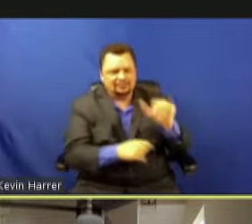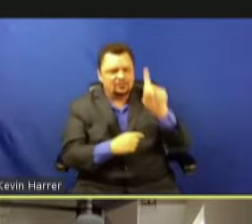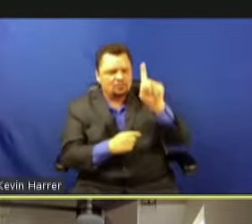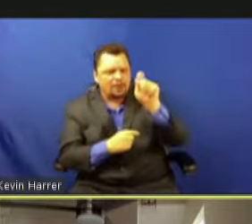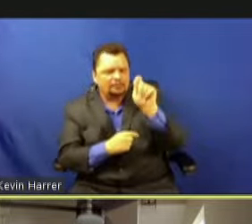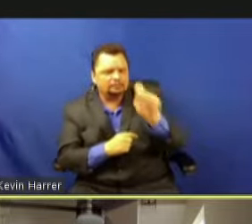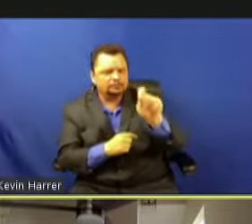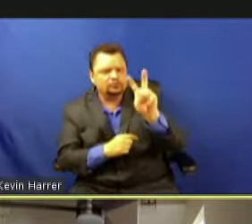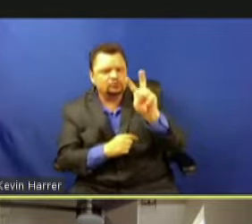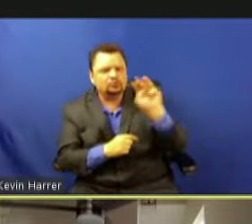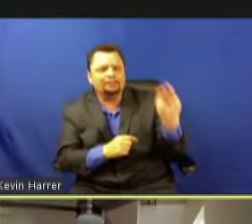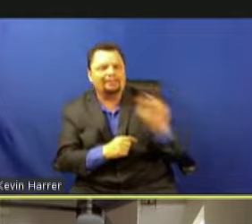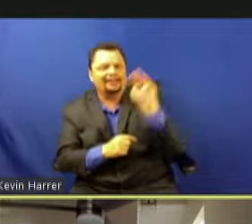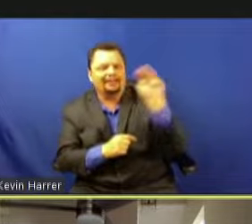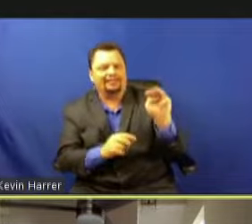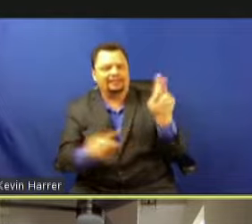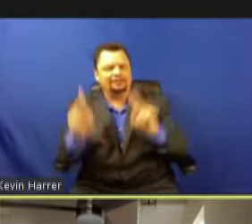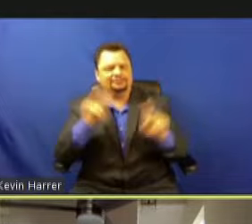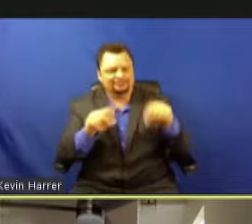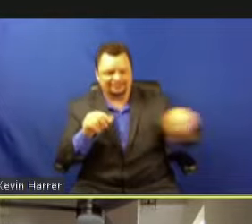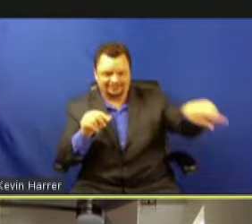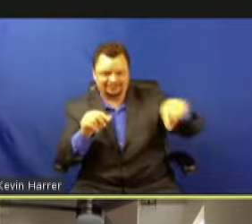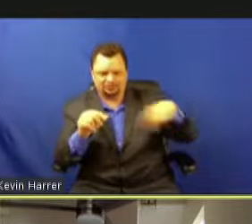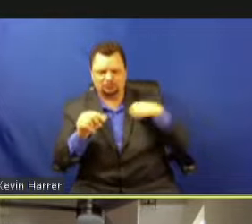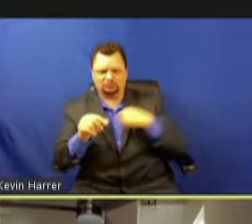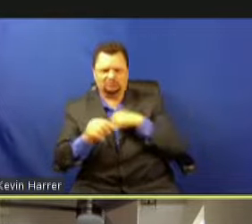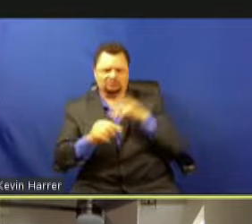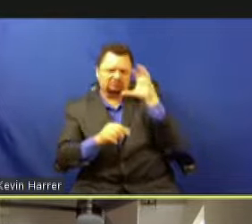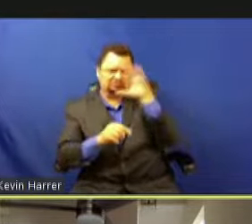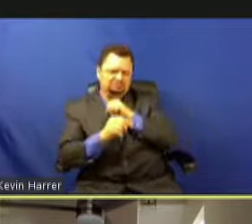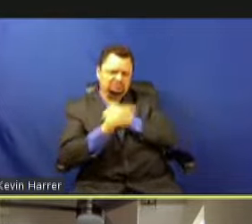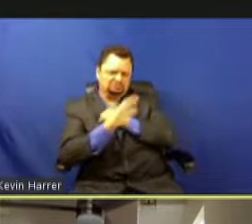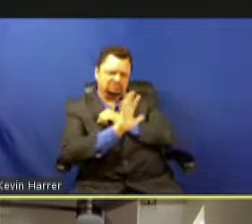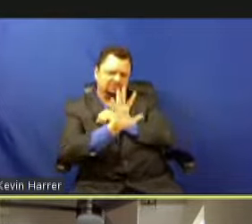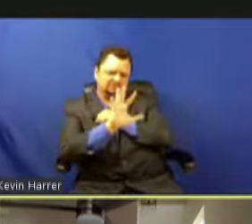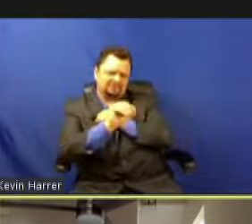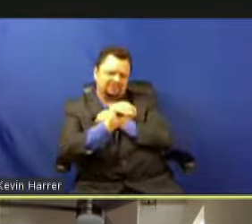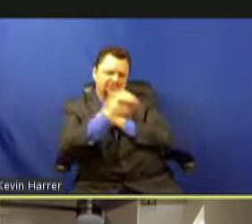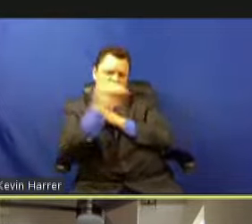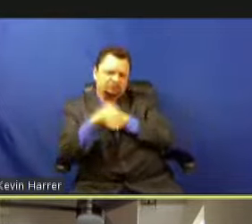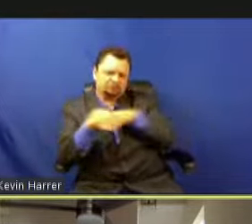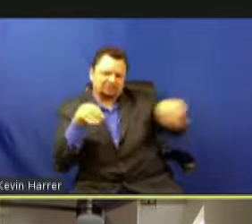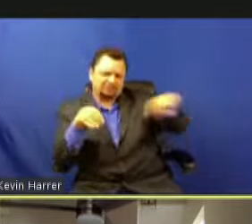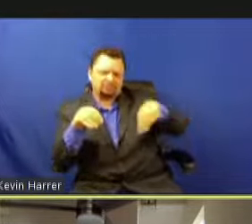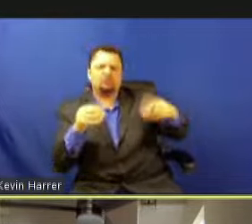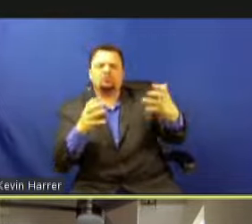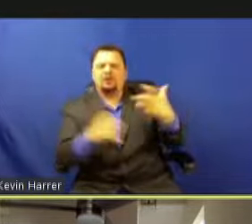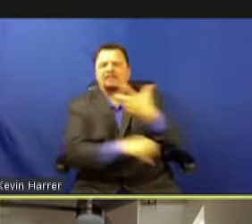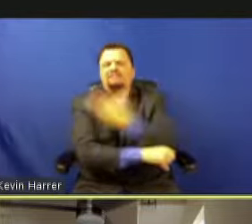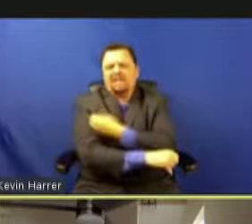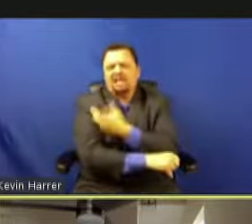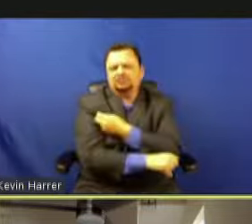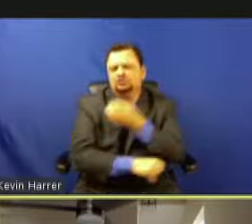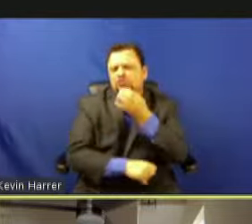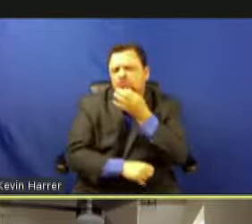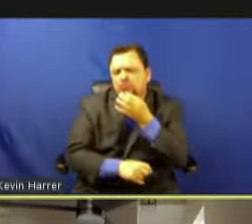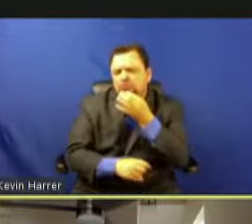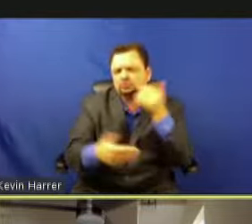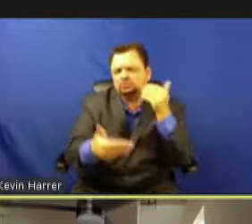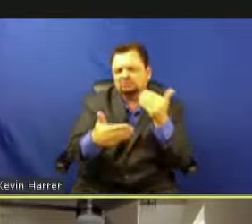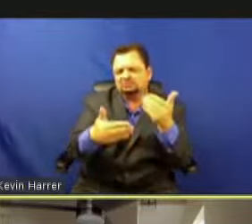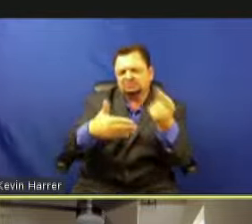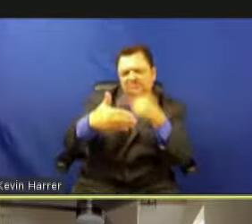of them would like to get their first dose of this life-saving vaccine over the next 4 weeks. And then that third row